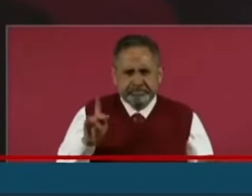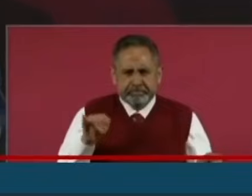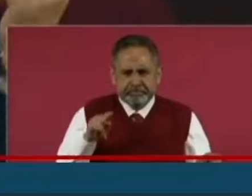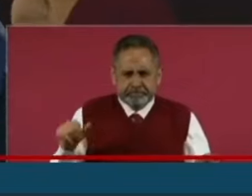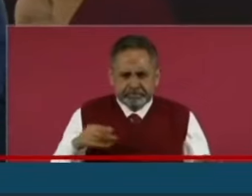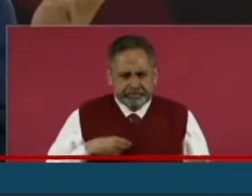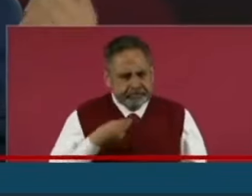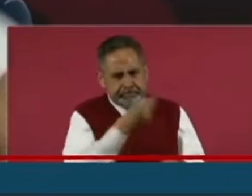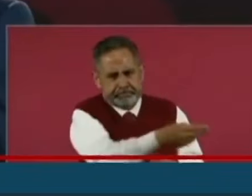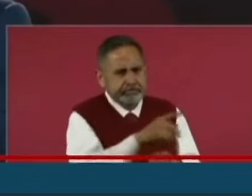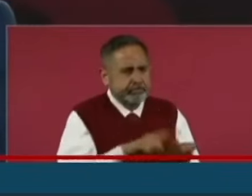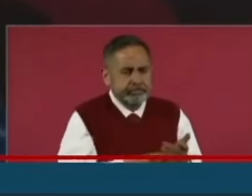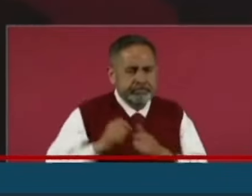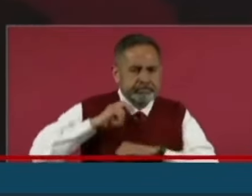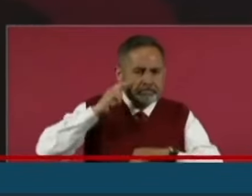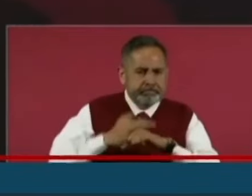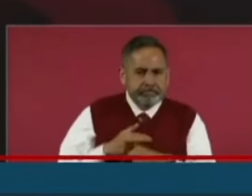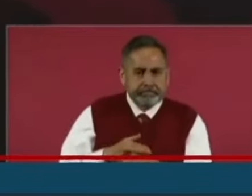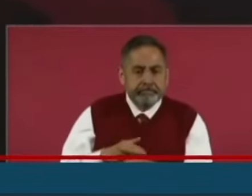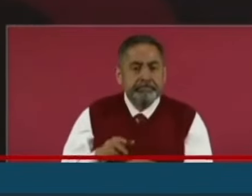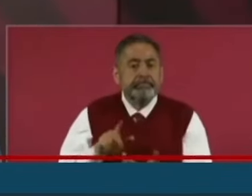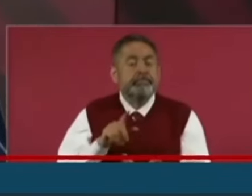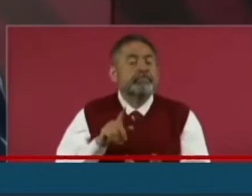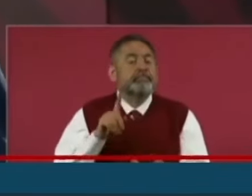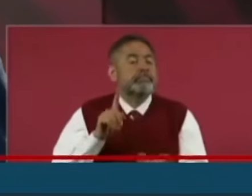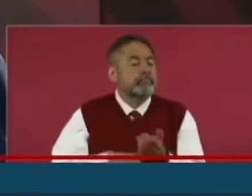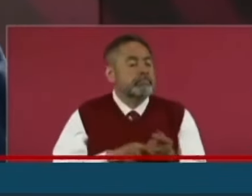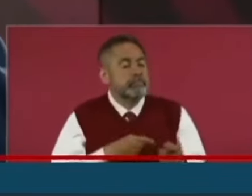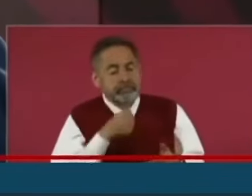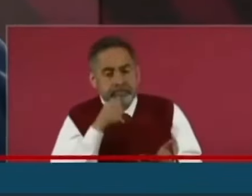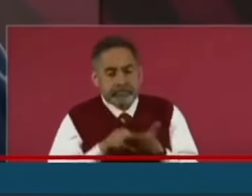And if we are going to do it today in writing,